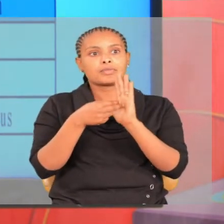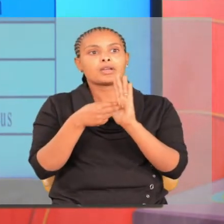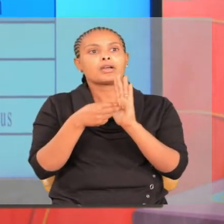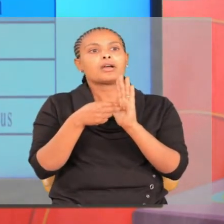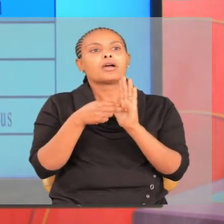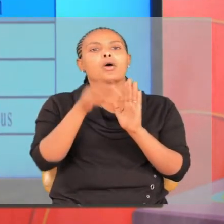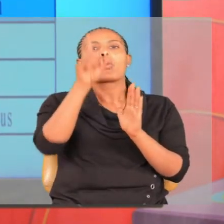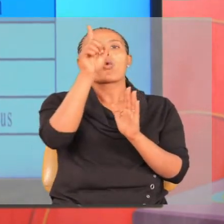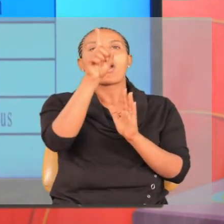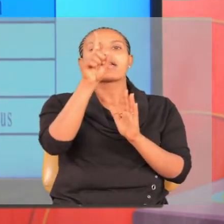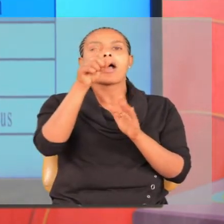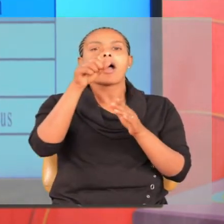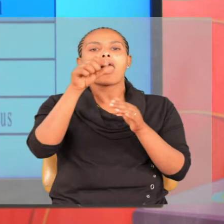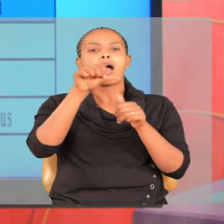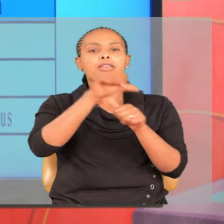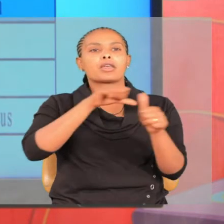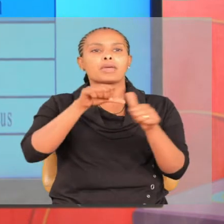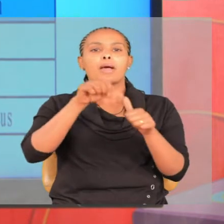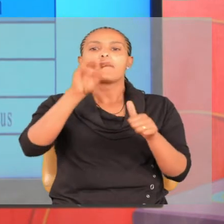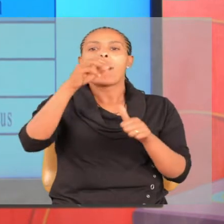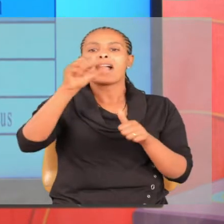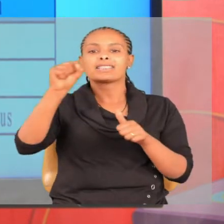that one atomic mass